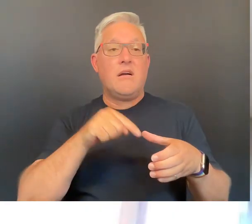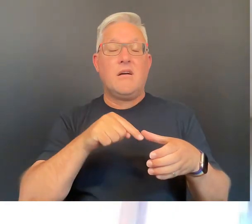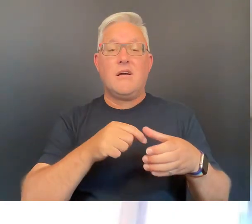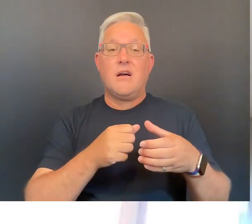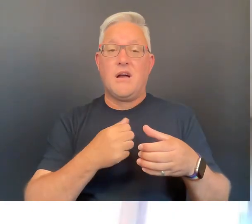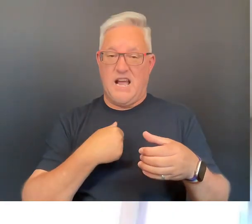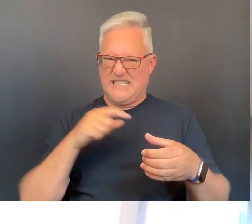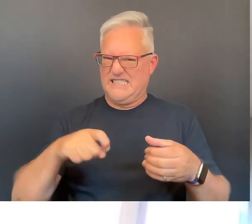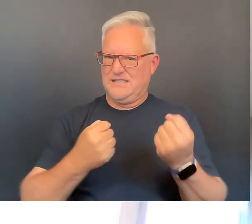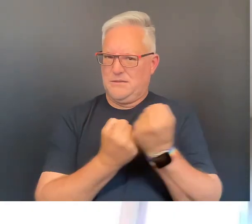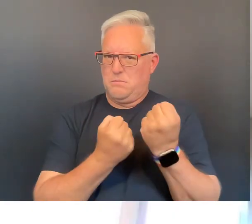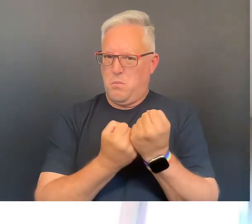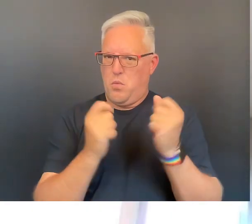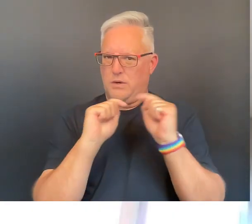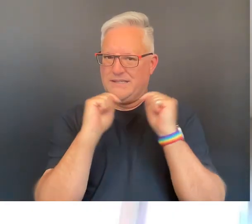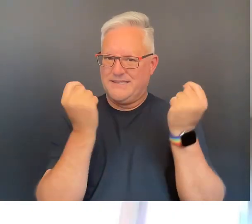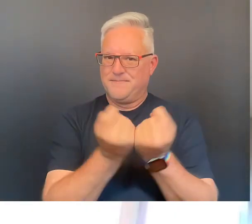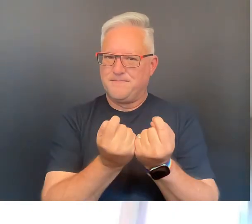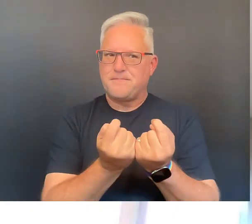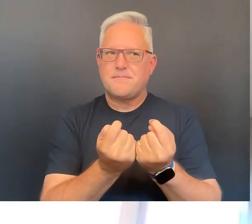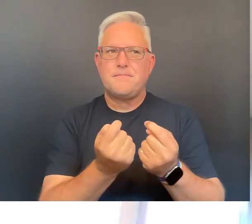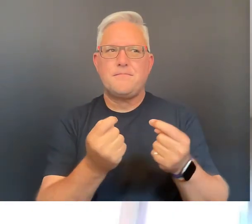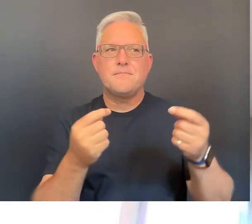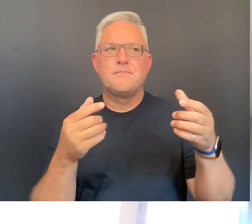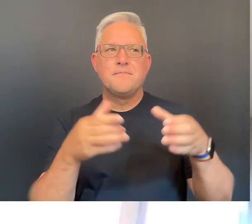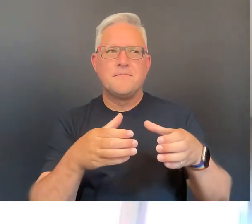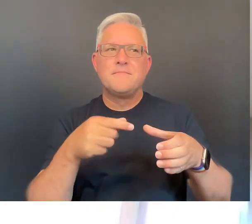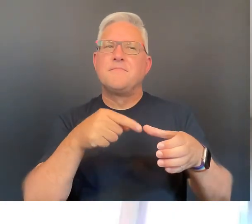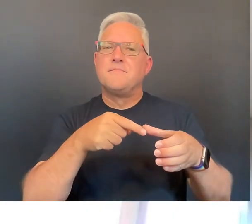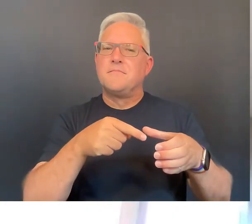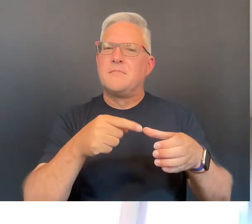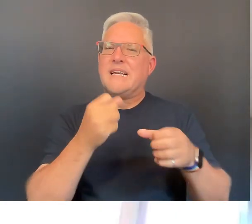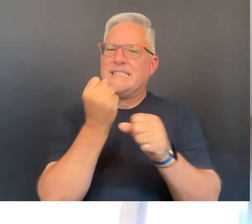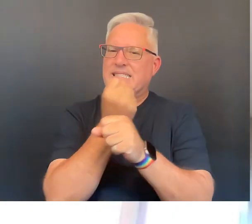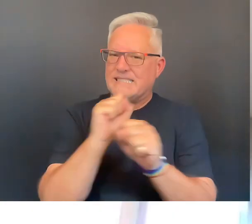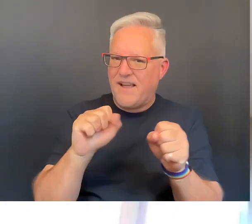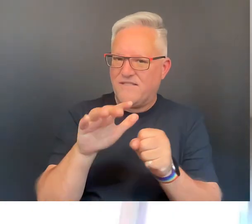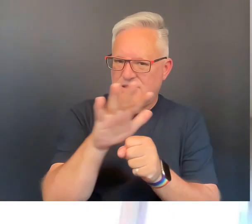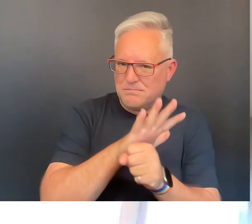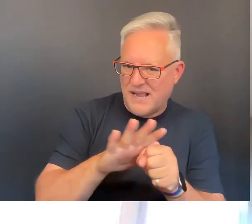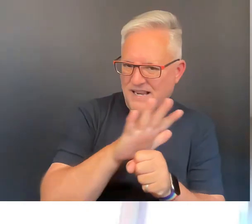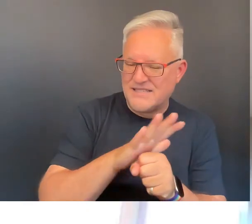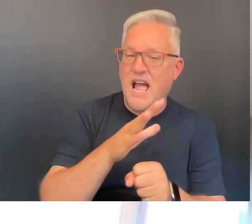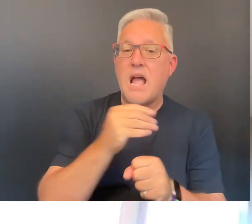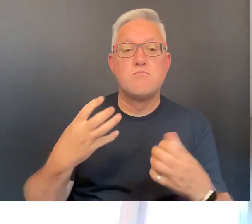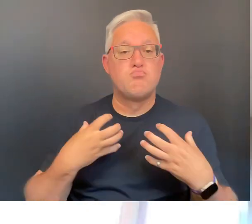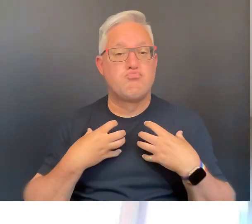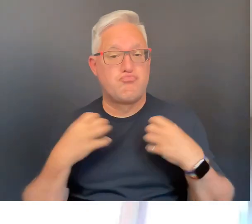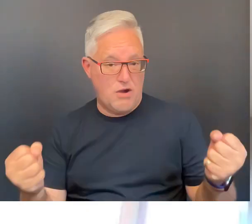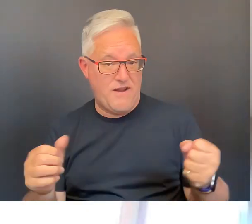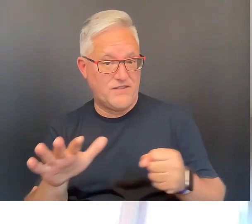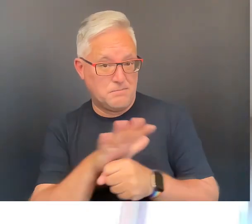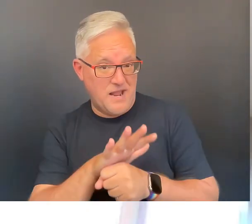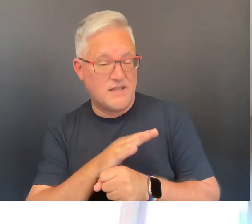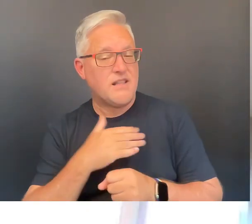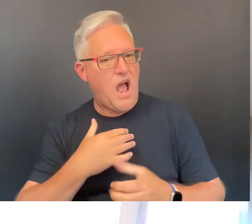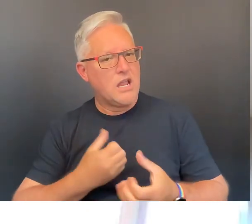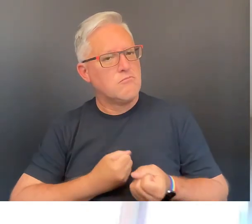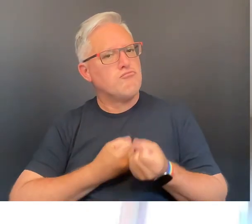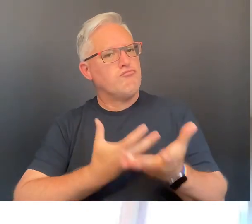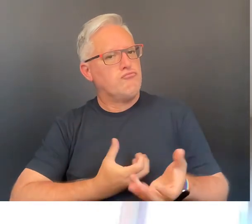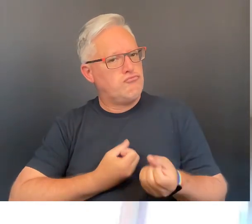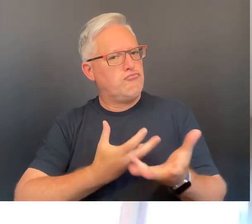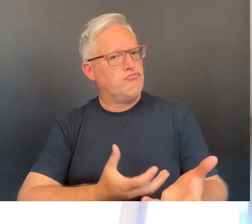team where I am in a safe and brave space to share what happened, or also